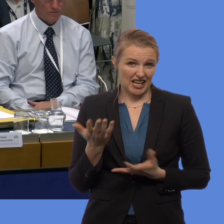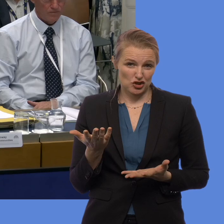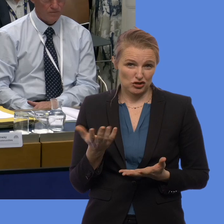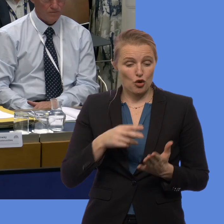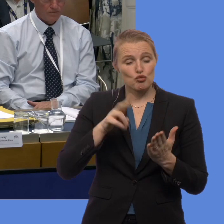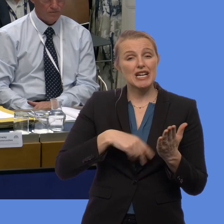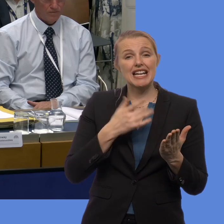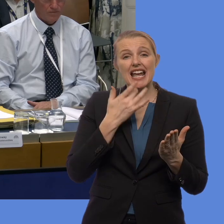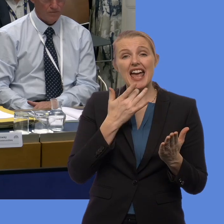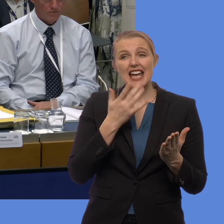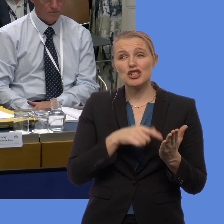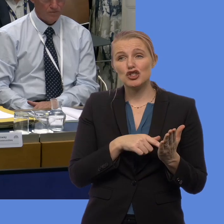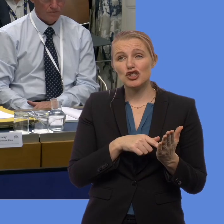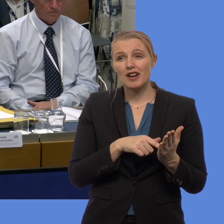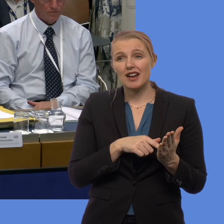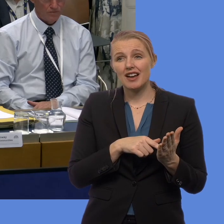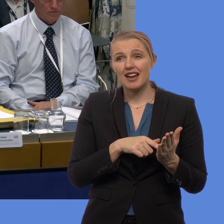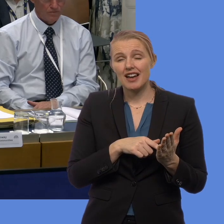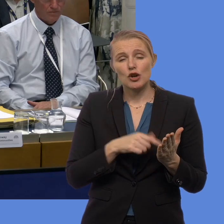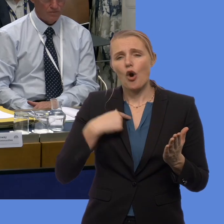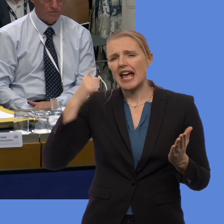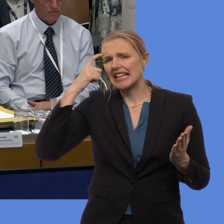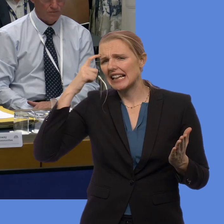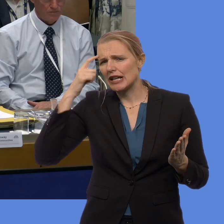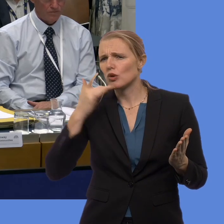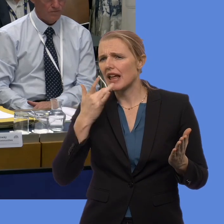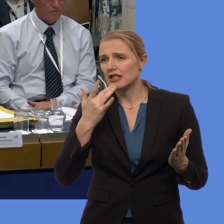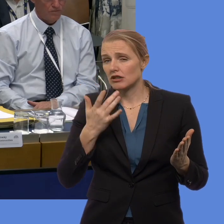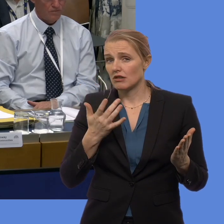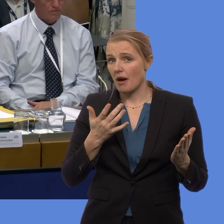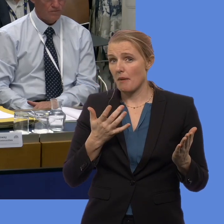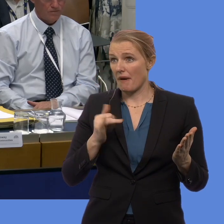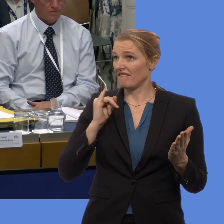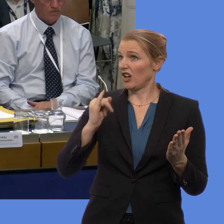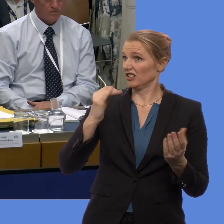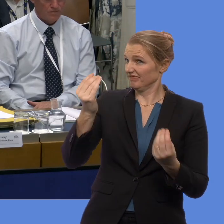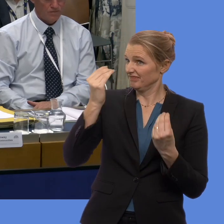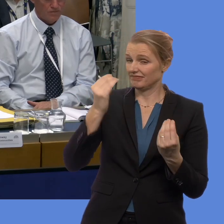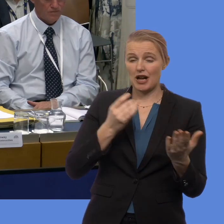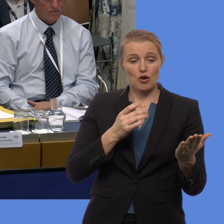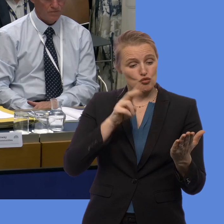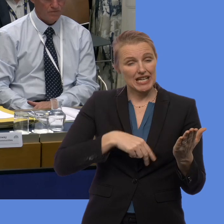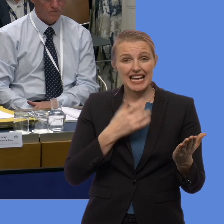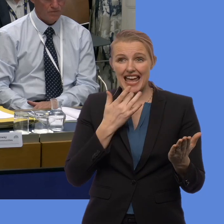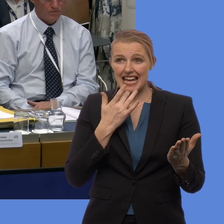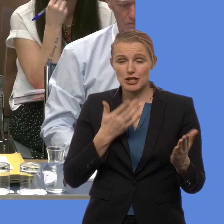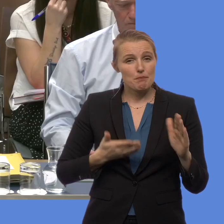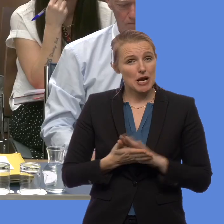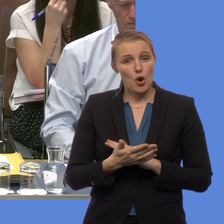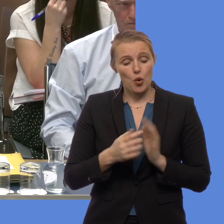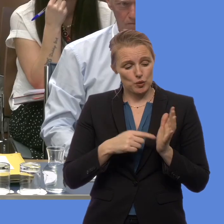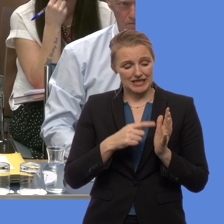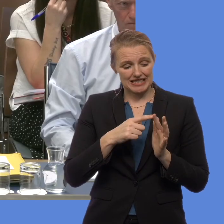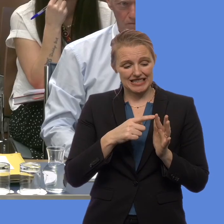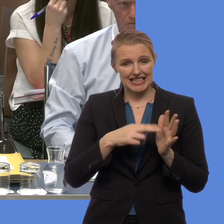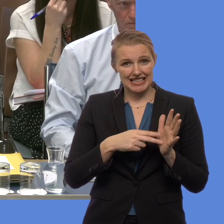age and not intellectual age, but an outworking of that age below teenage. And